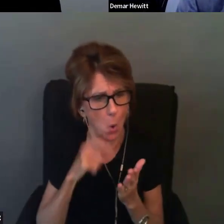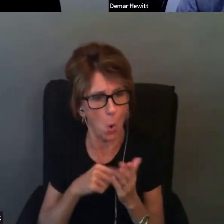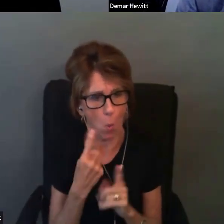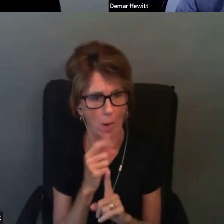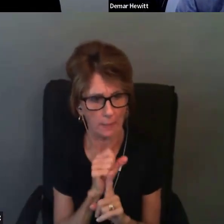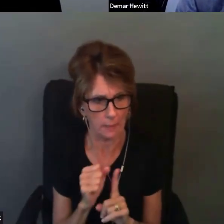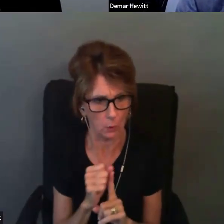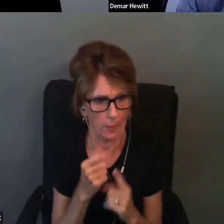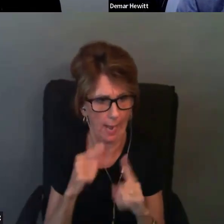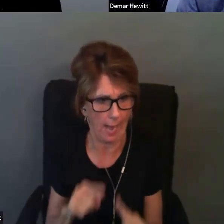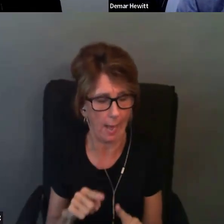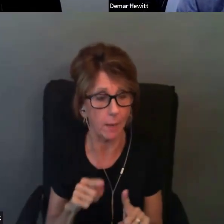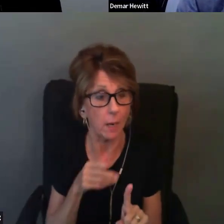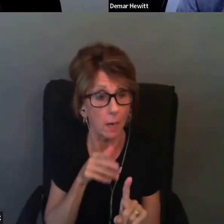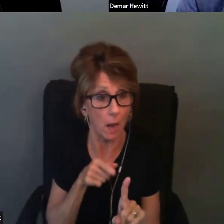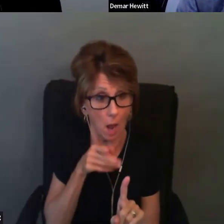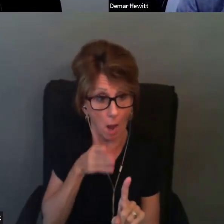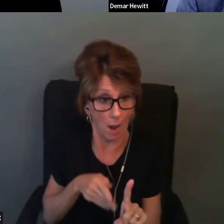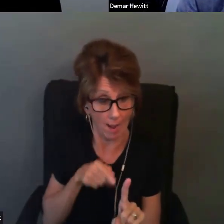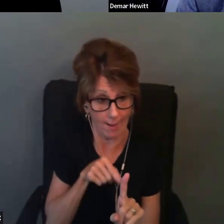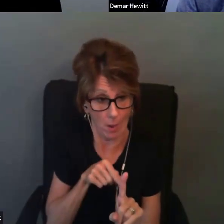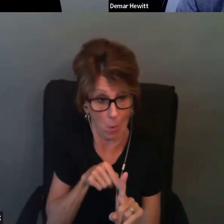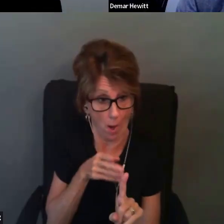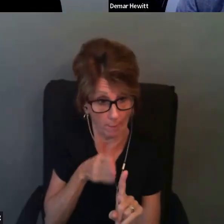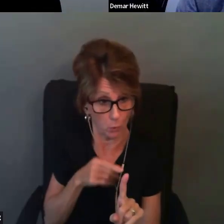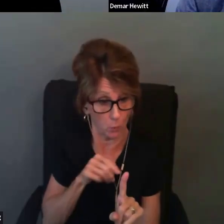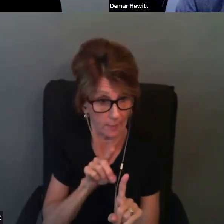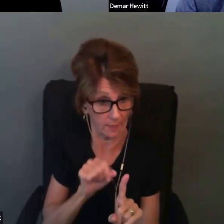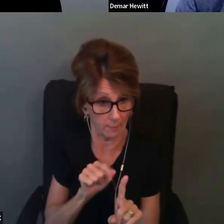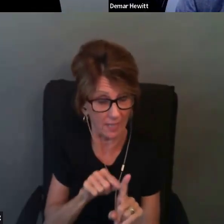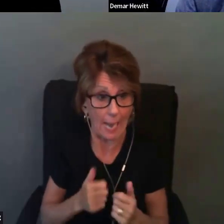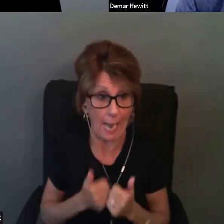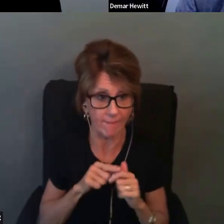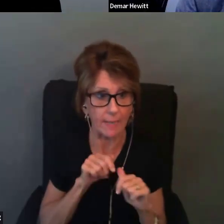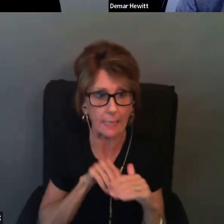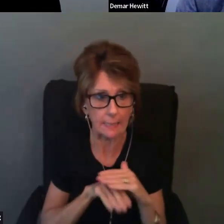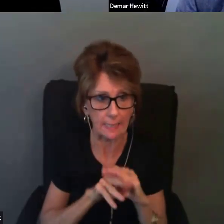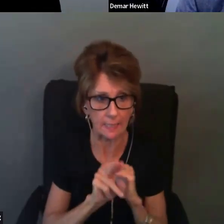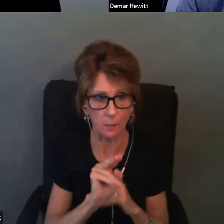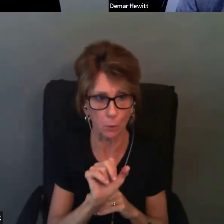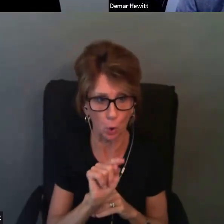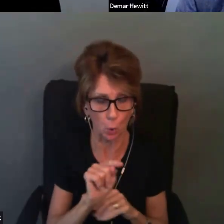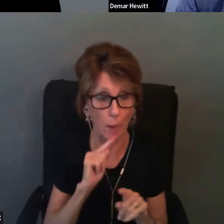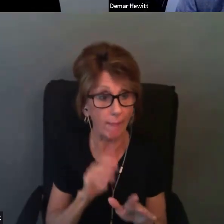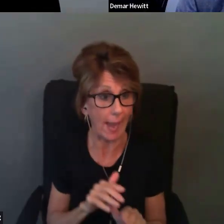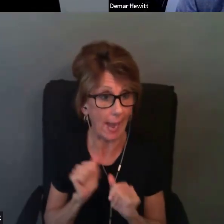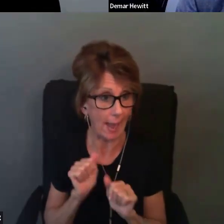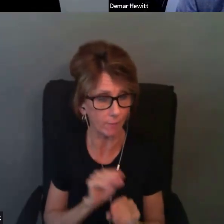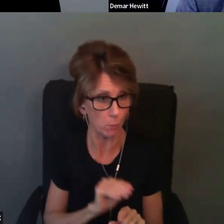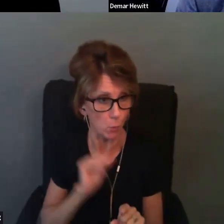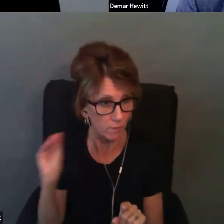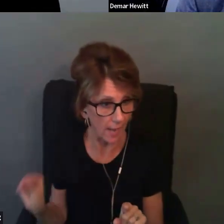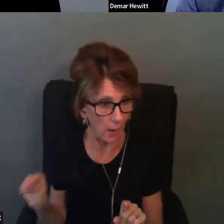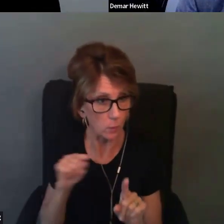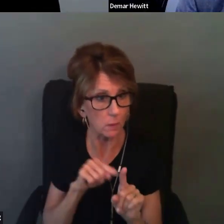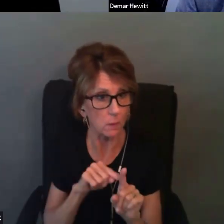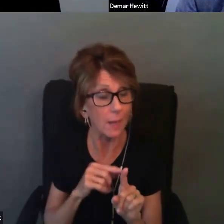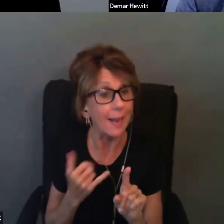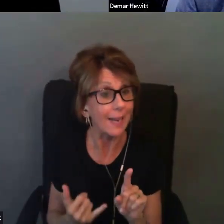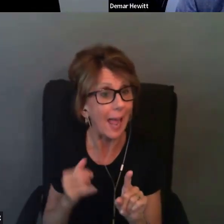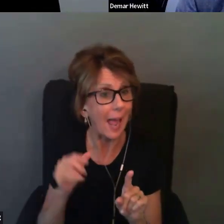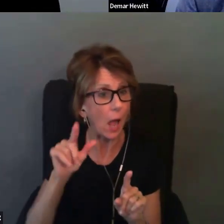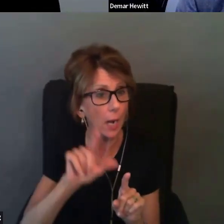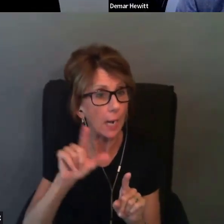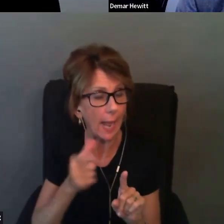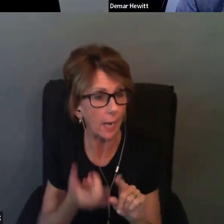with a disability has moved out of an accessible unit, and once they have vacated the unit, the landlord has raised the